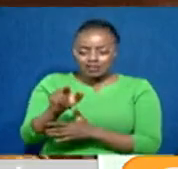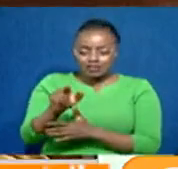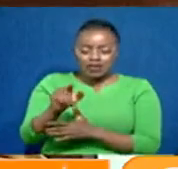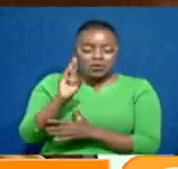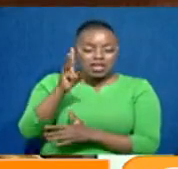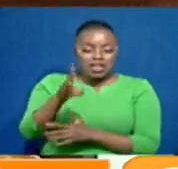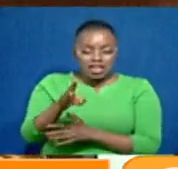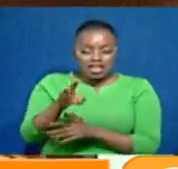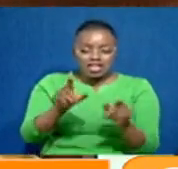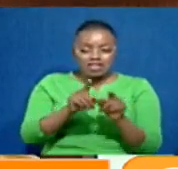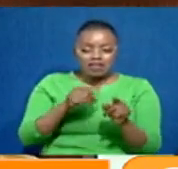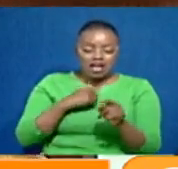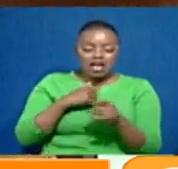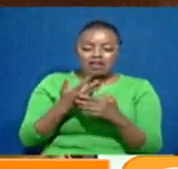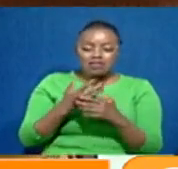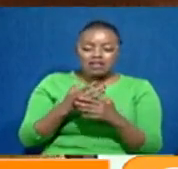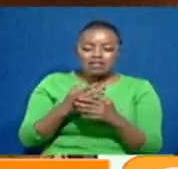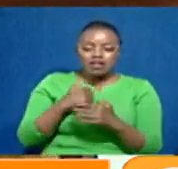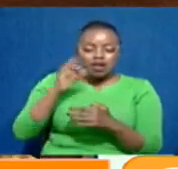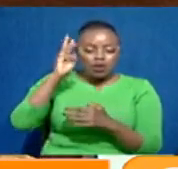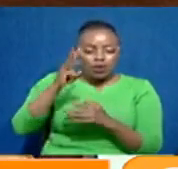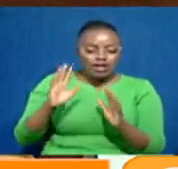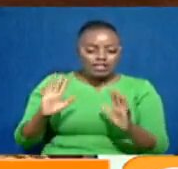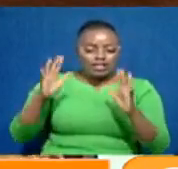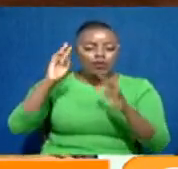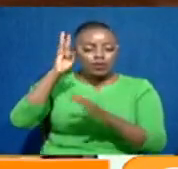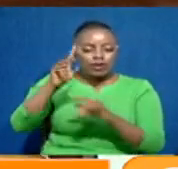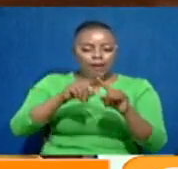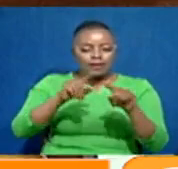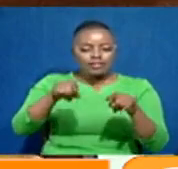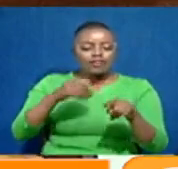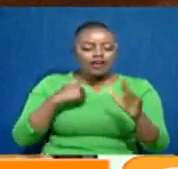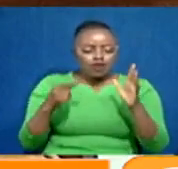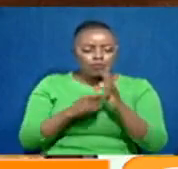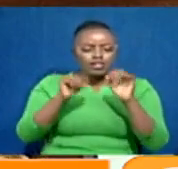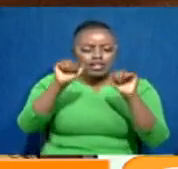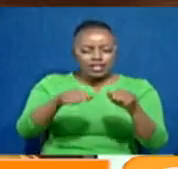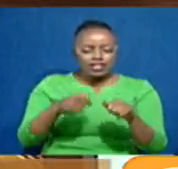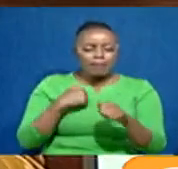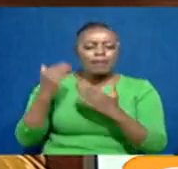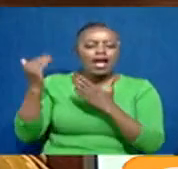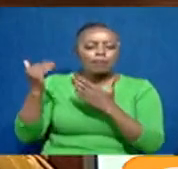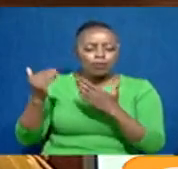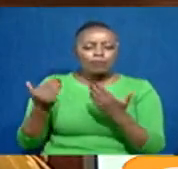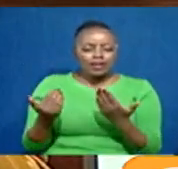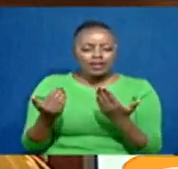going to pour rain on my parade. I'm going to celebrate, but she has a point, and I just hope